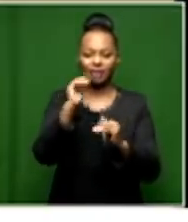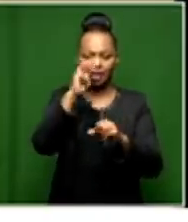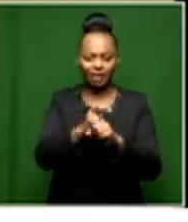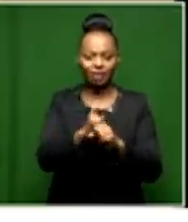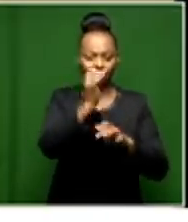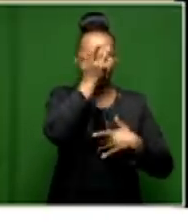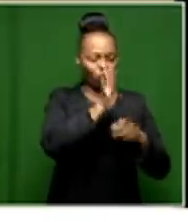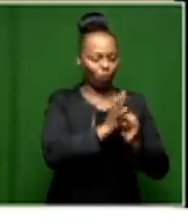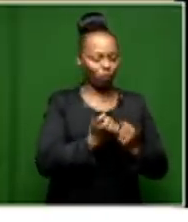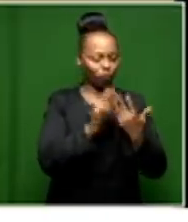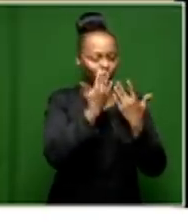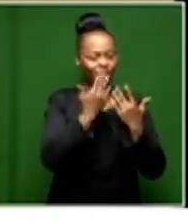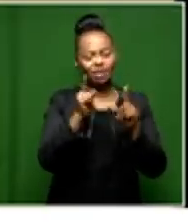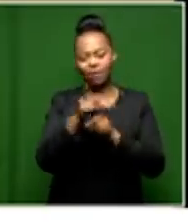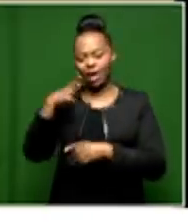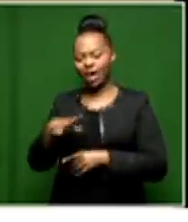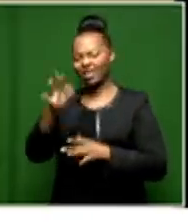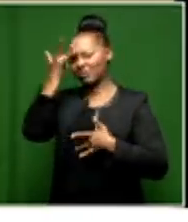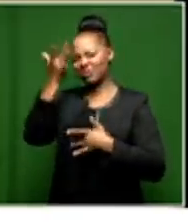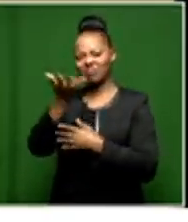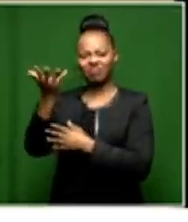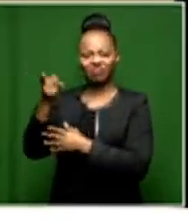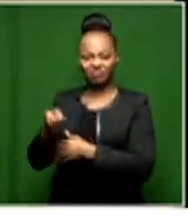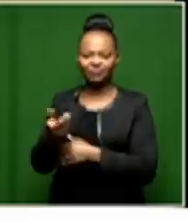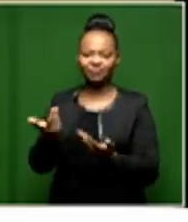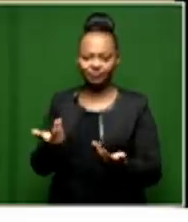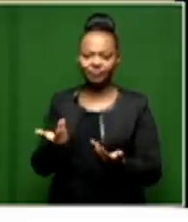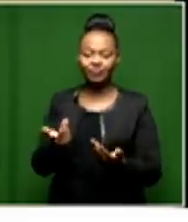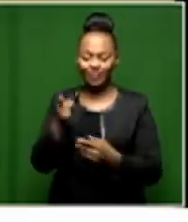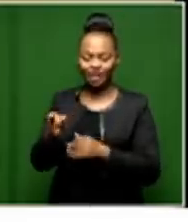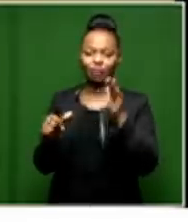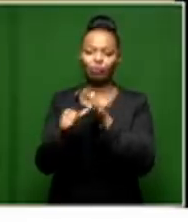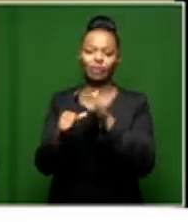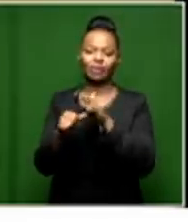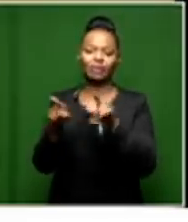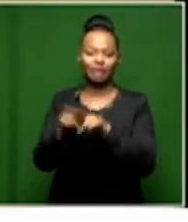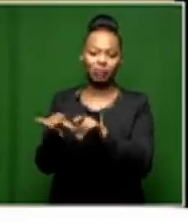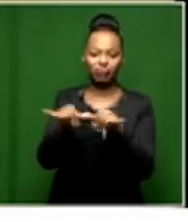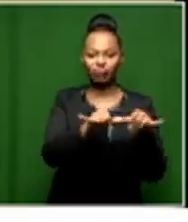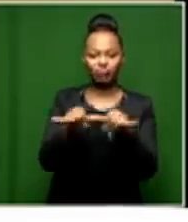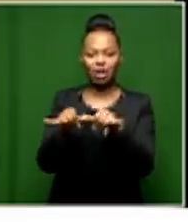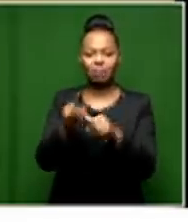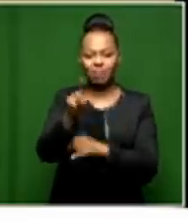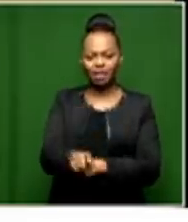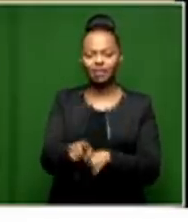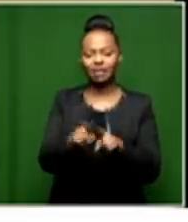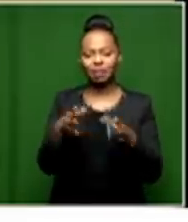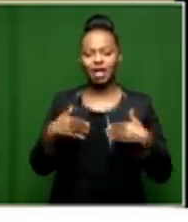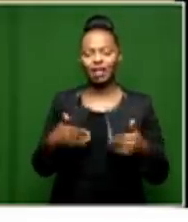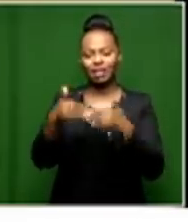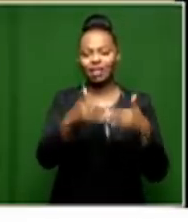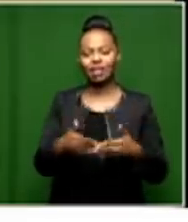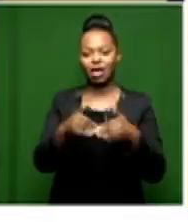related to COVID and the patients who have other illnesses which are as important to those patients and to the healthcare of the